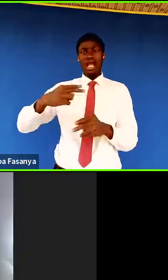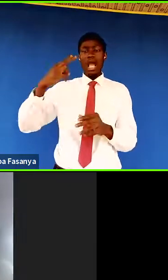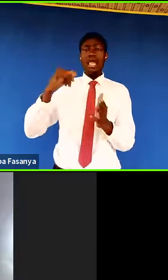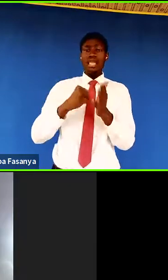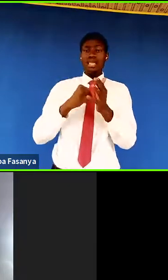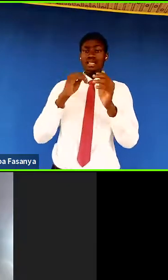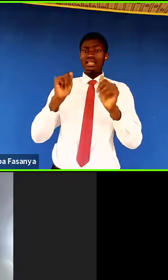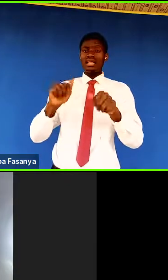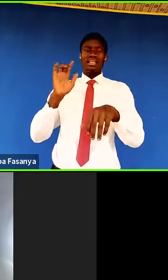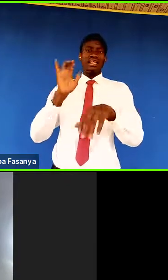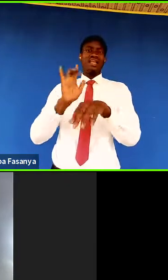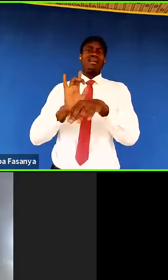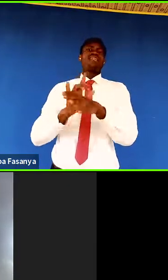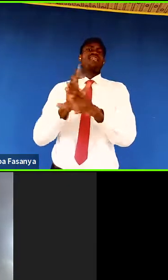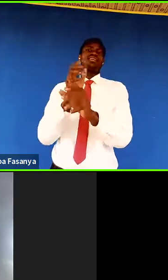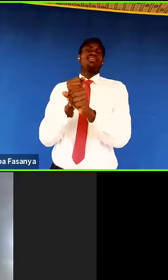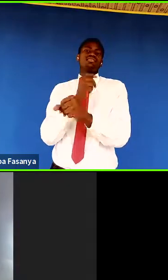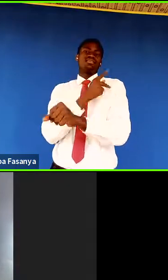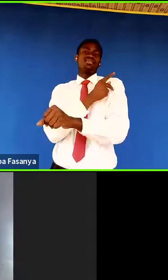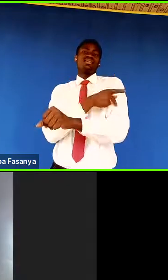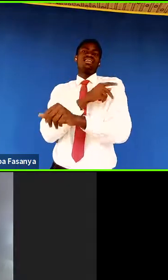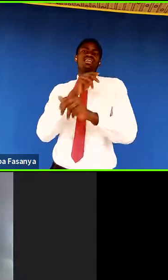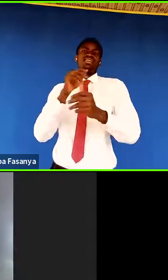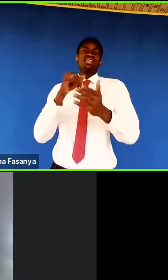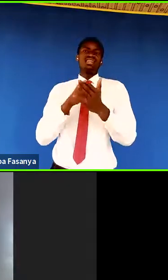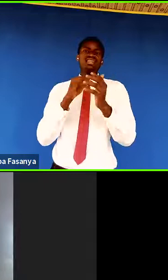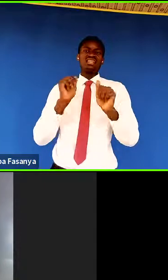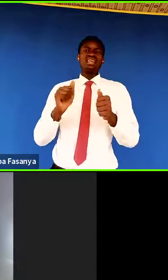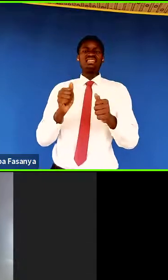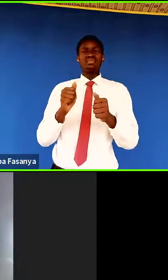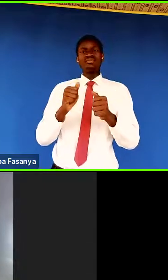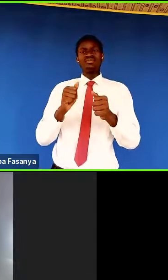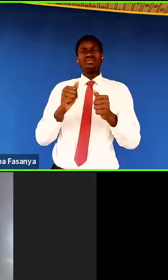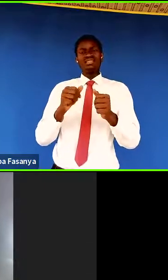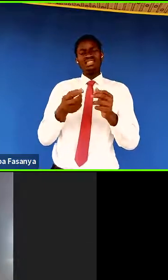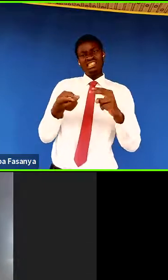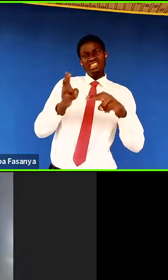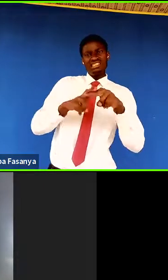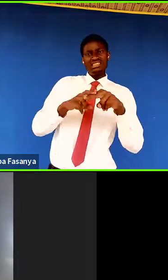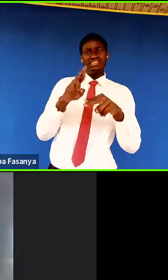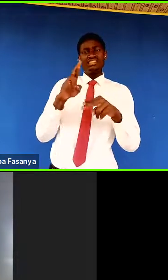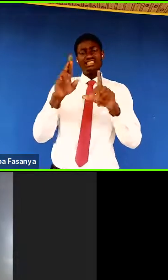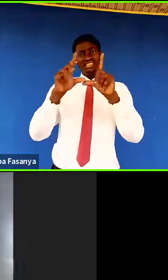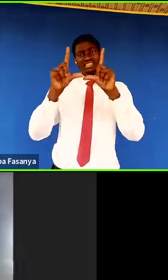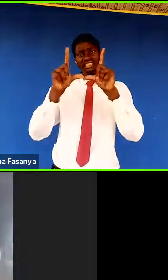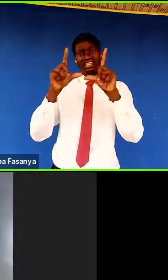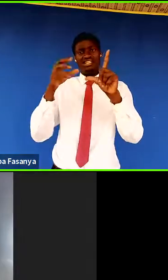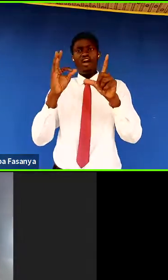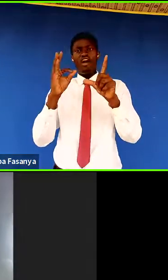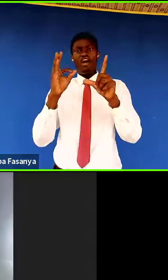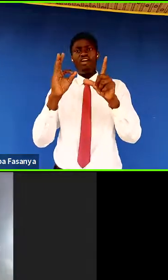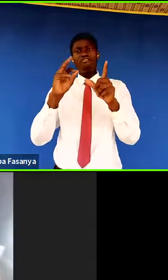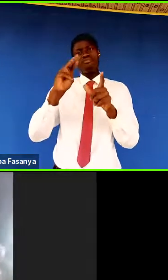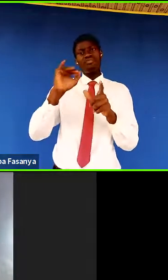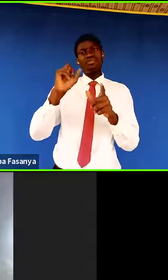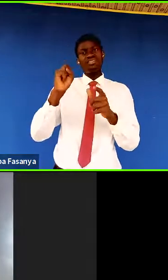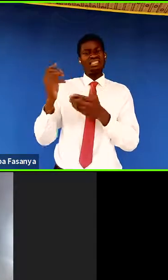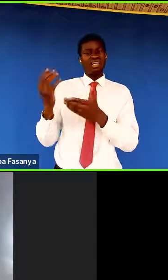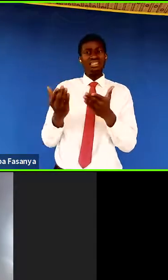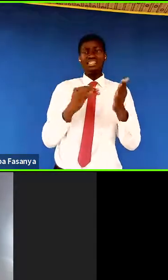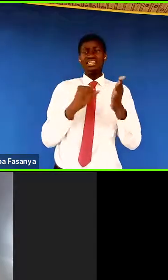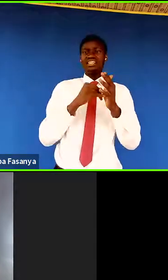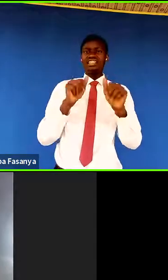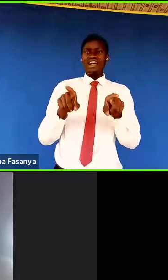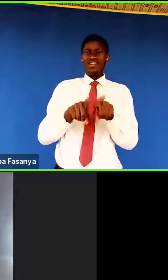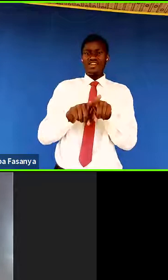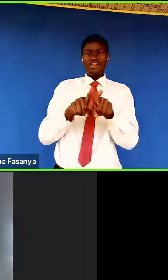of miscarriages. Okay, even it can affect the results of assisted conception techniques like IUI